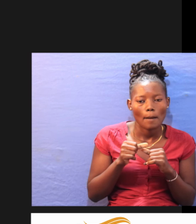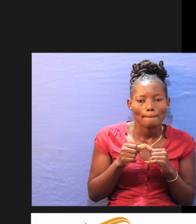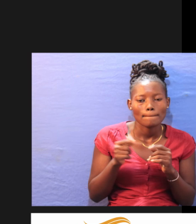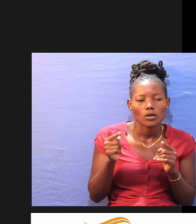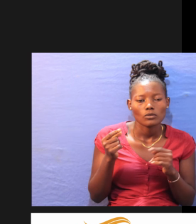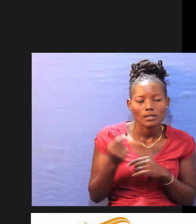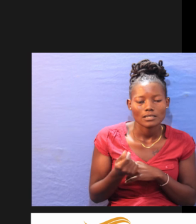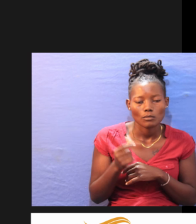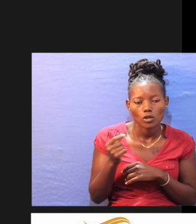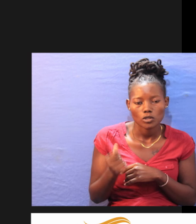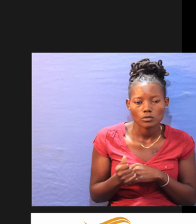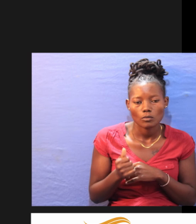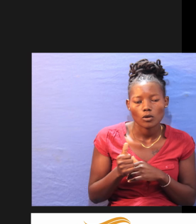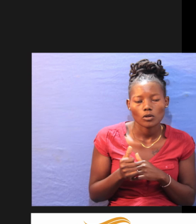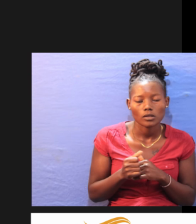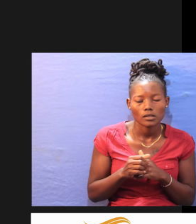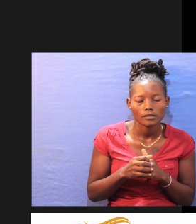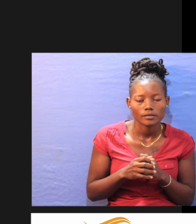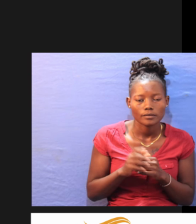to another one, just like that.